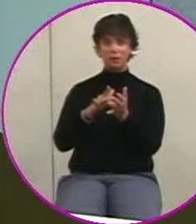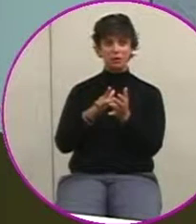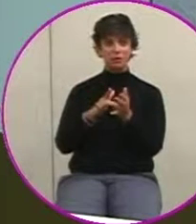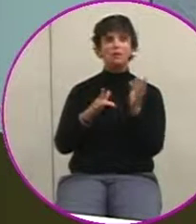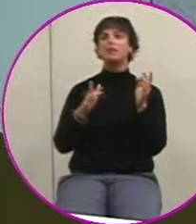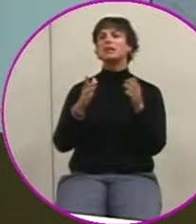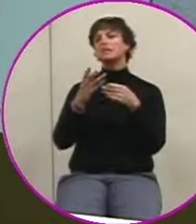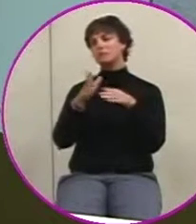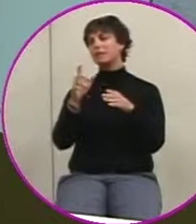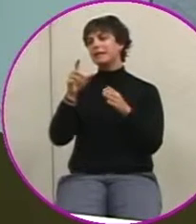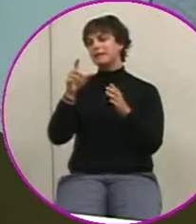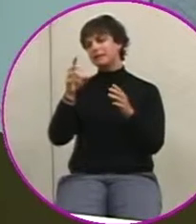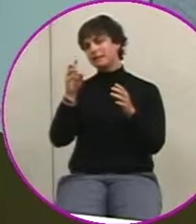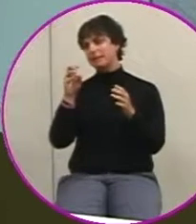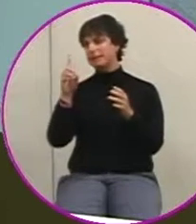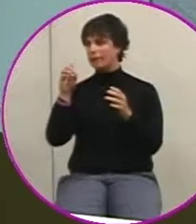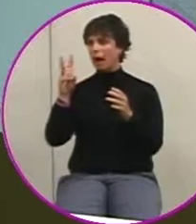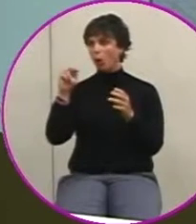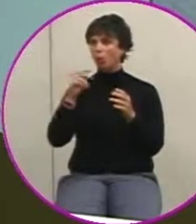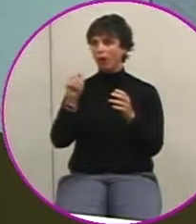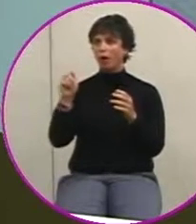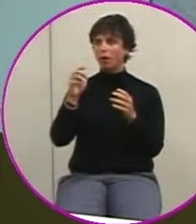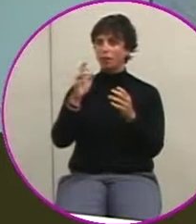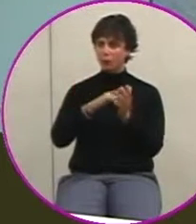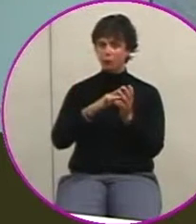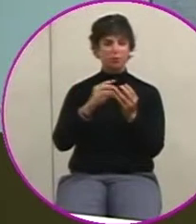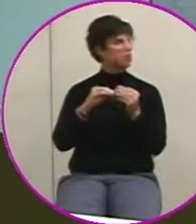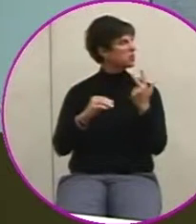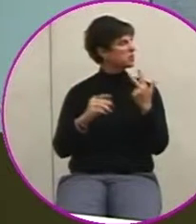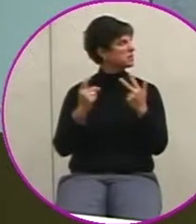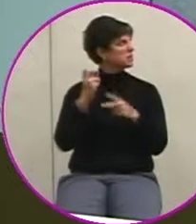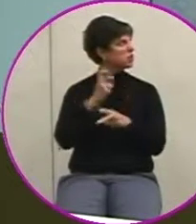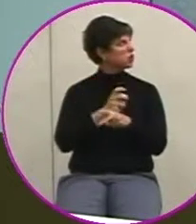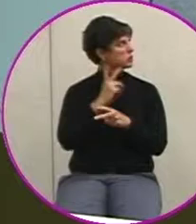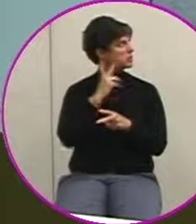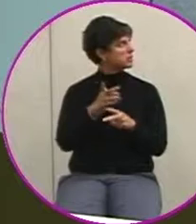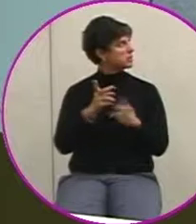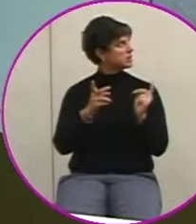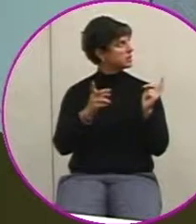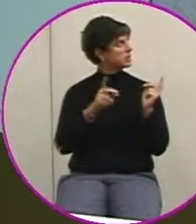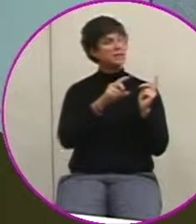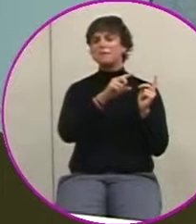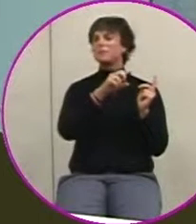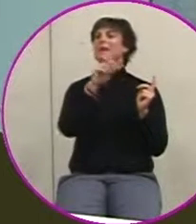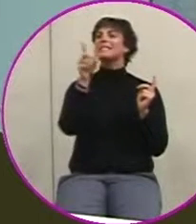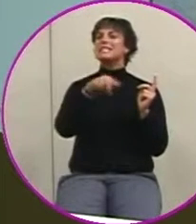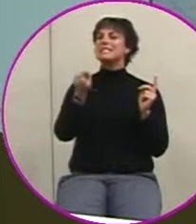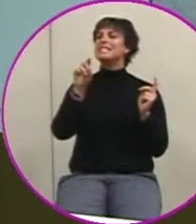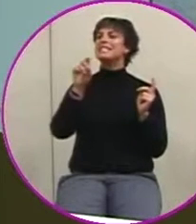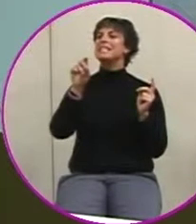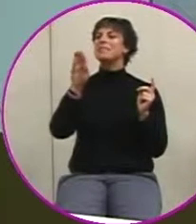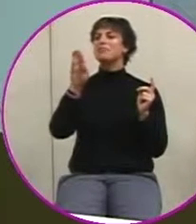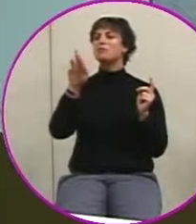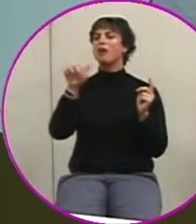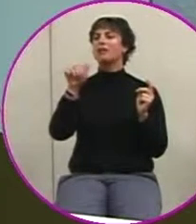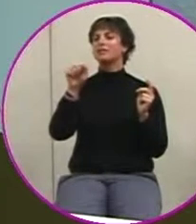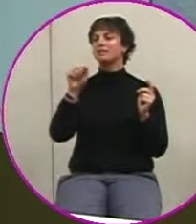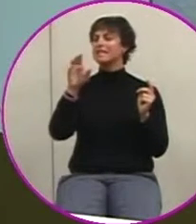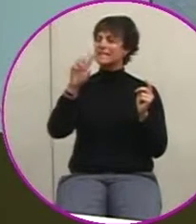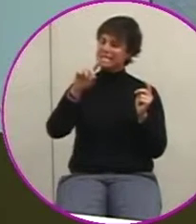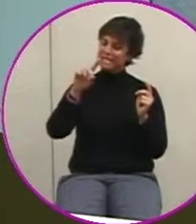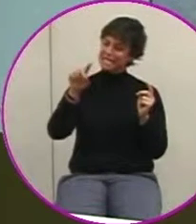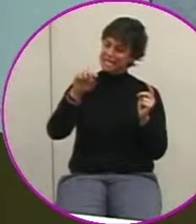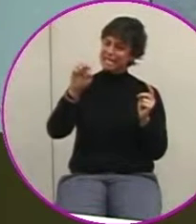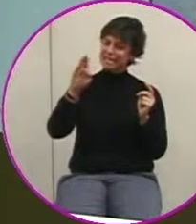Split down the middle. Yes. Number 3 is a little hard to see. There you go. You have to be able to actually see what